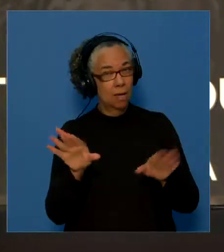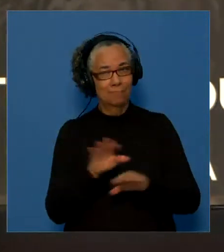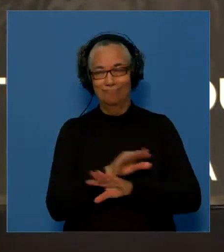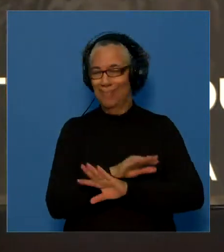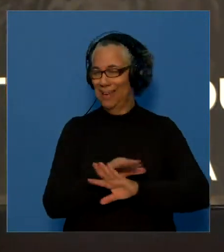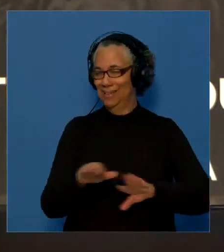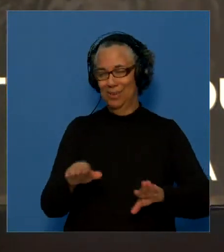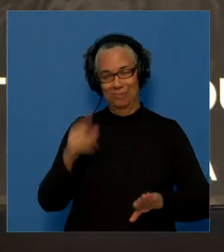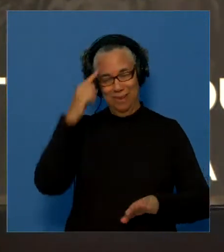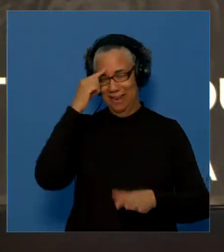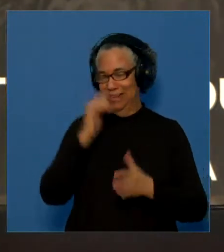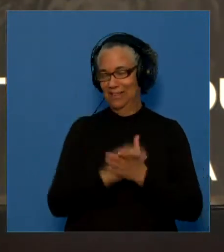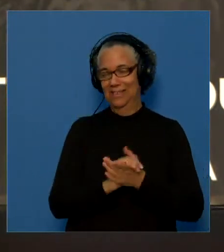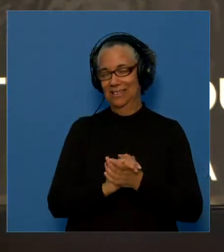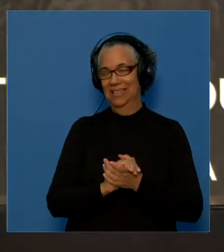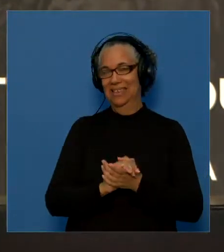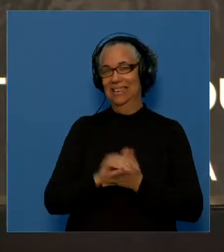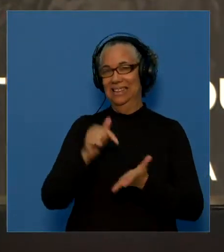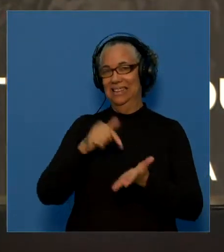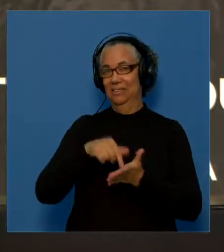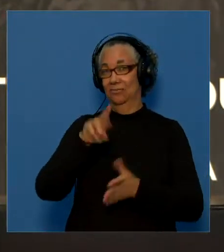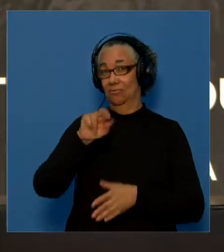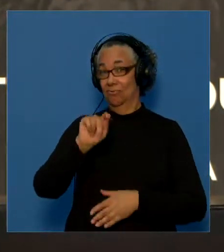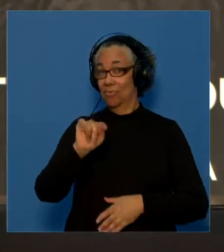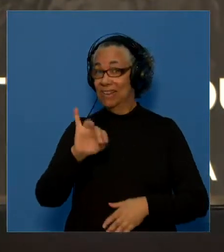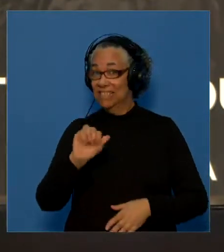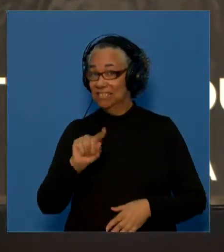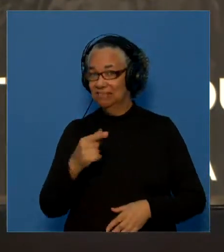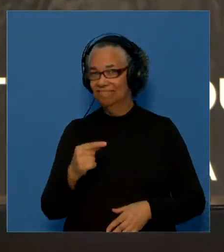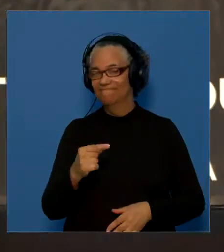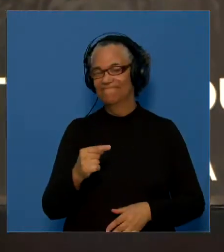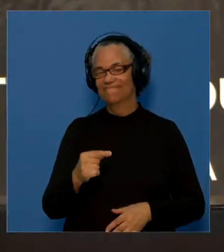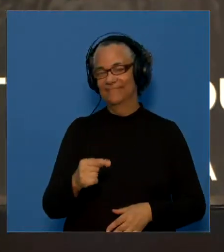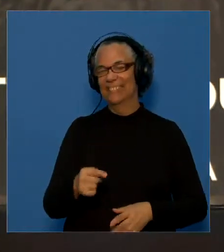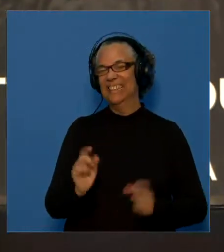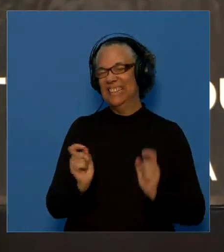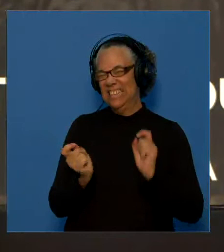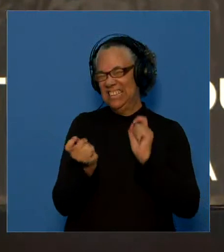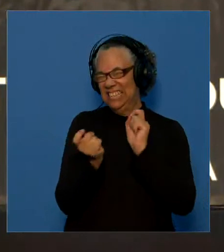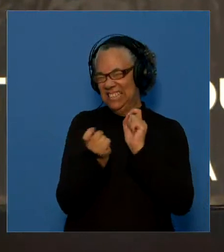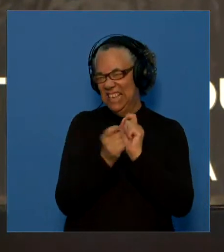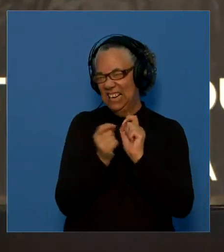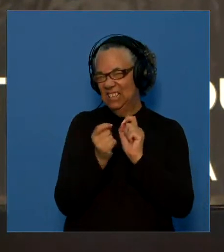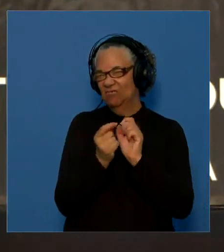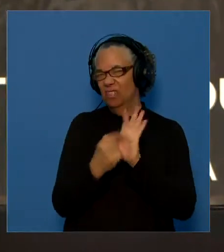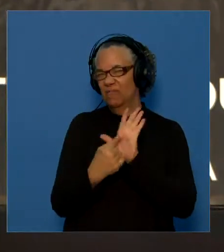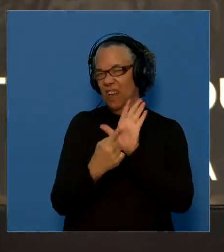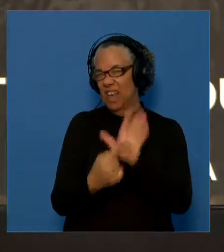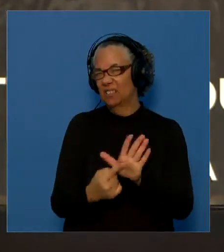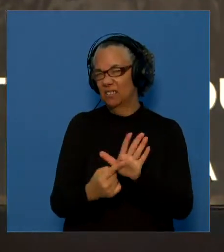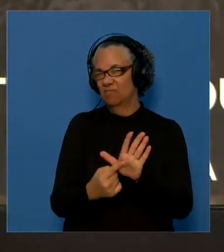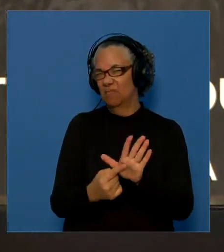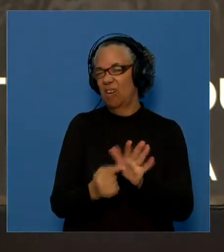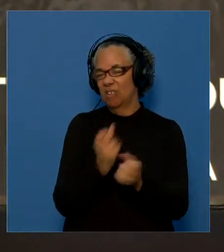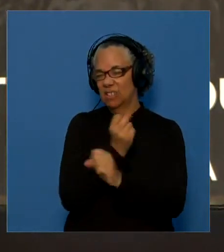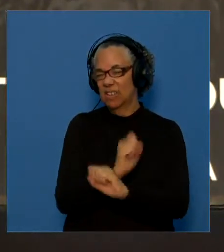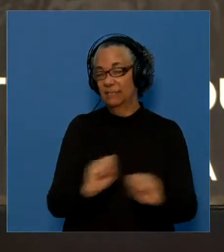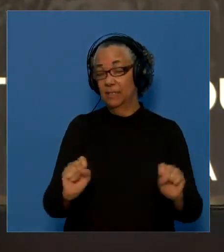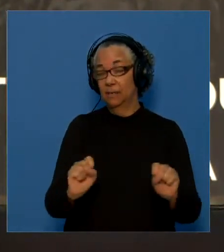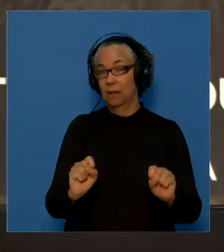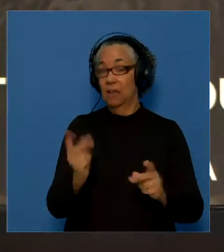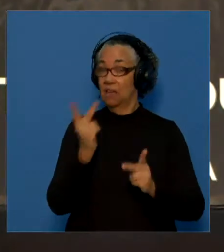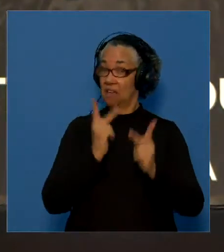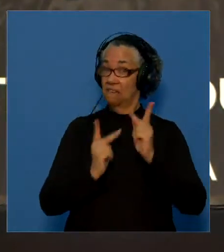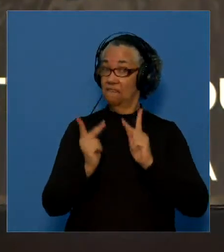rating accurately reflects our island's current health and safety, and that visitors who come to Bermuda are at a